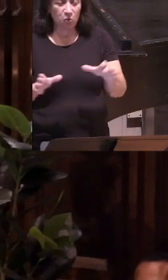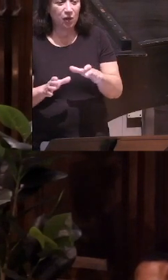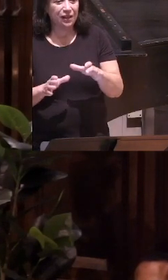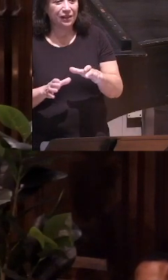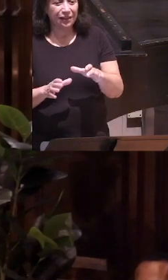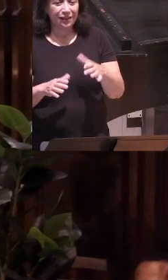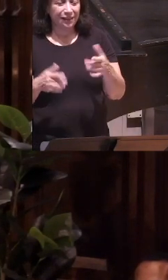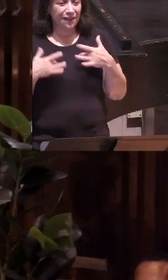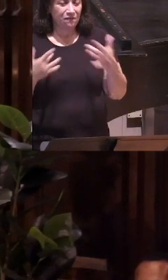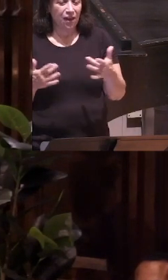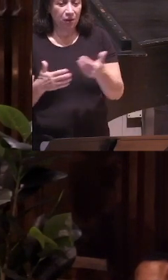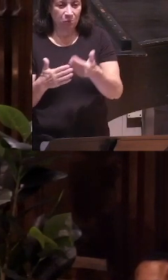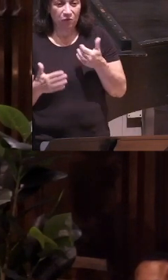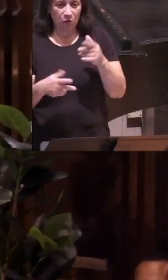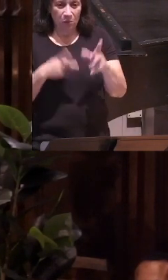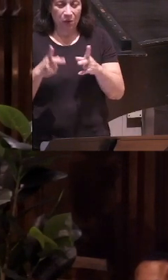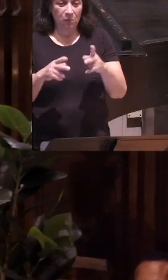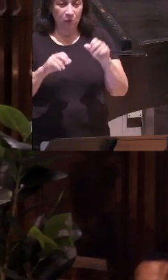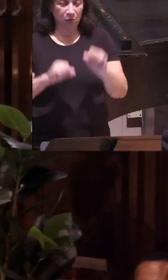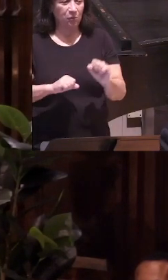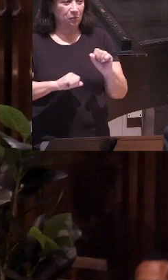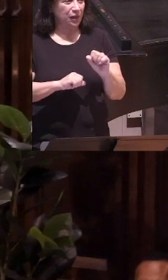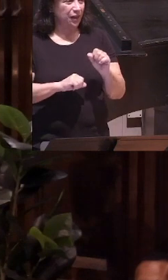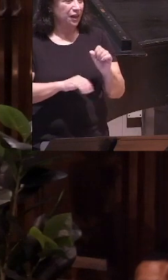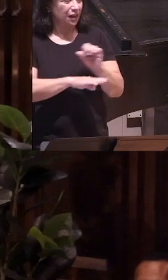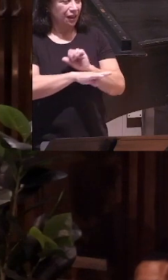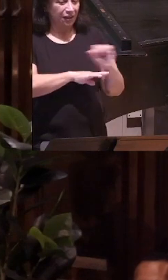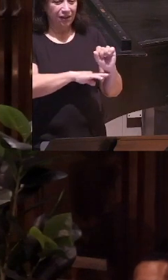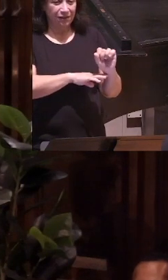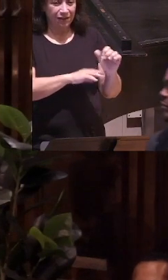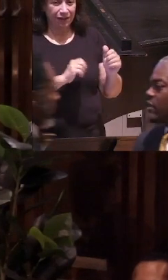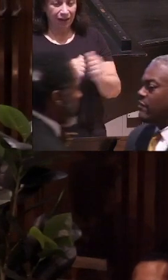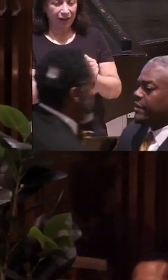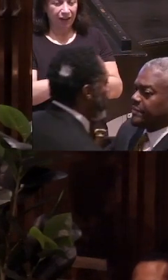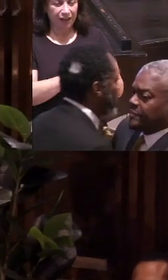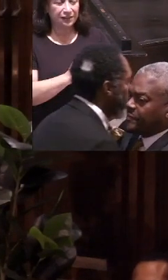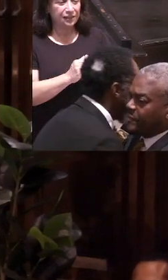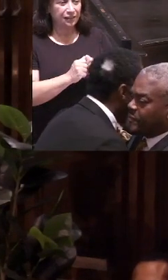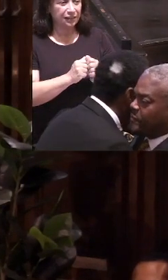people, ultimately, who are going to be on stage with the incredible Leslie Mays.